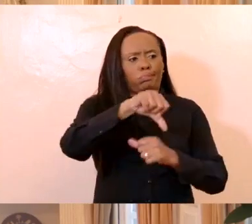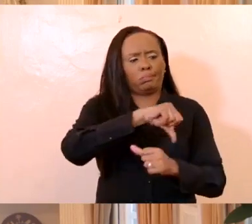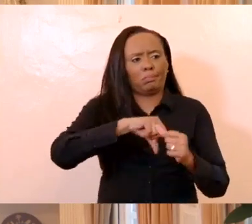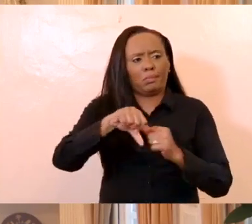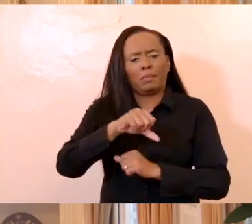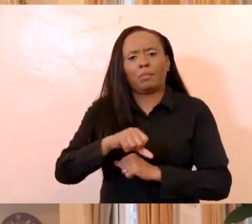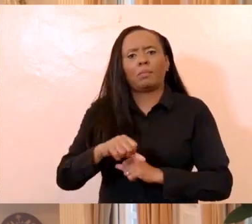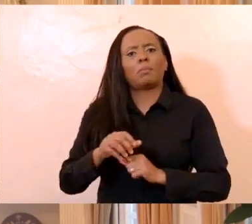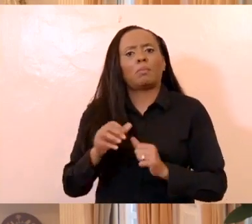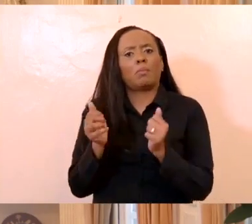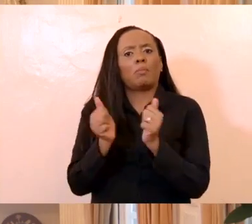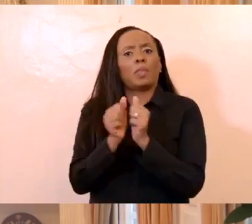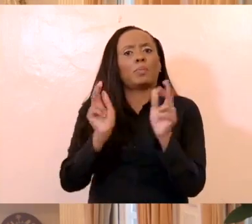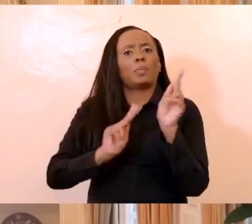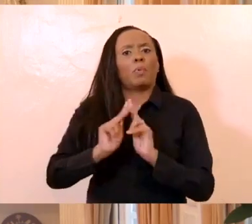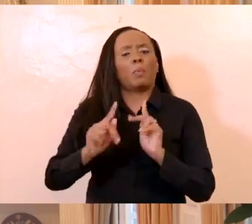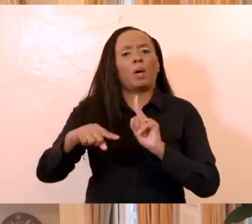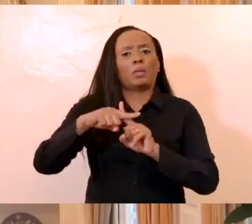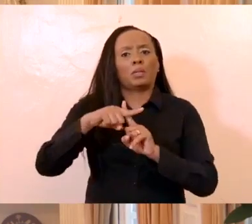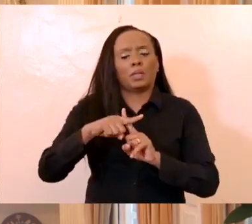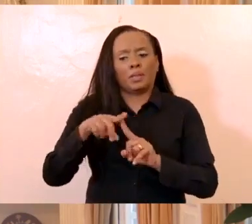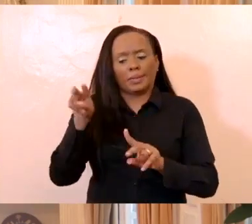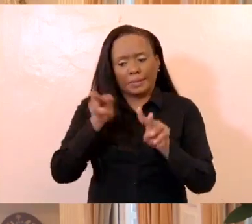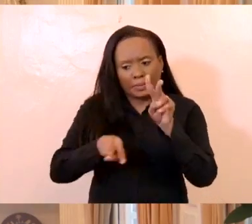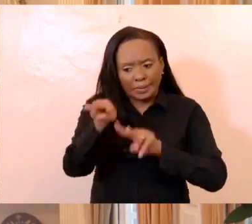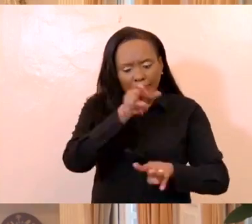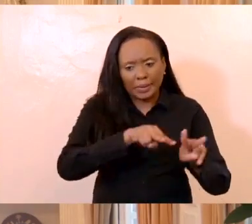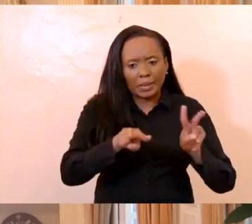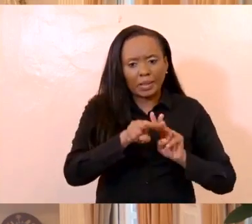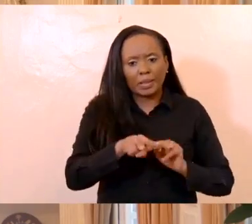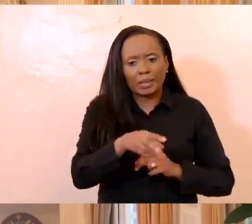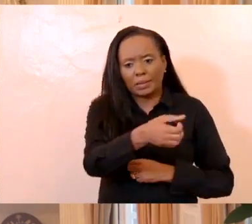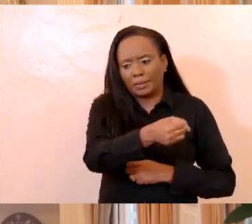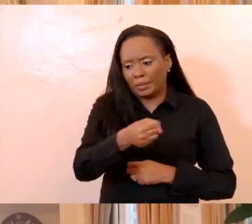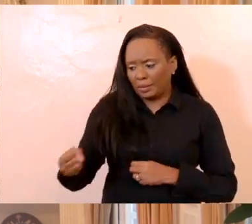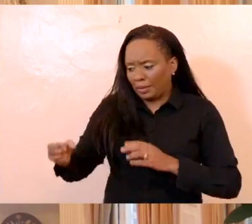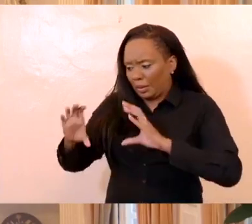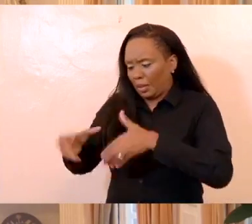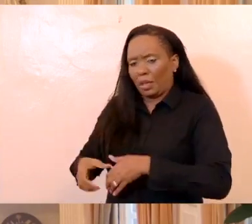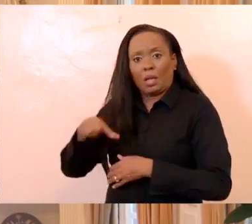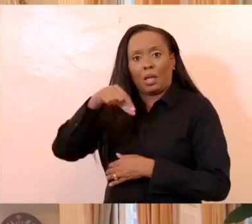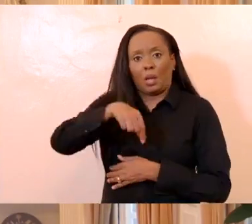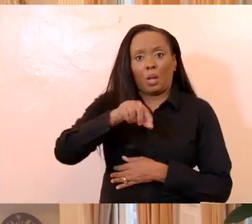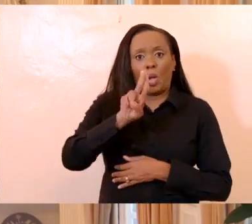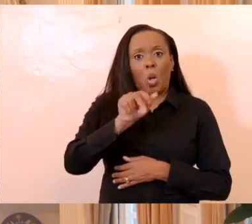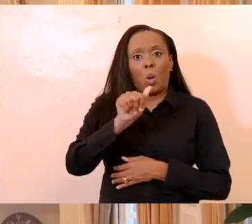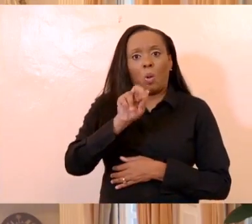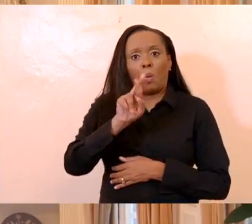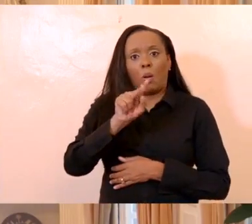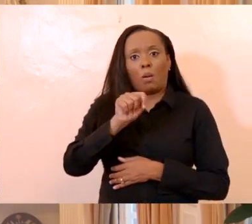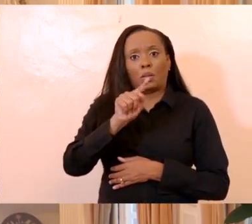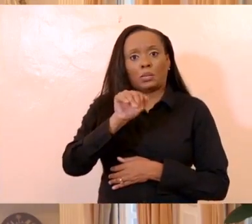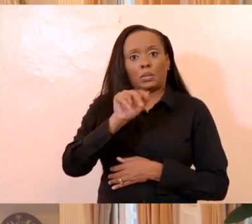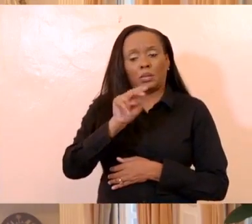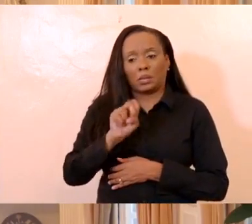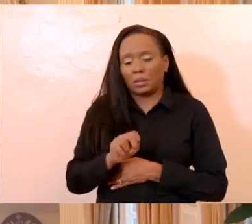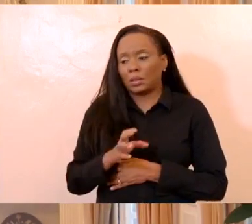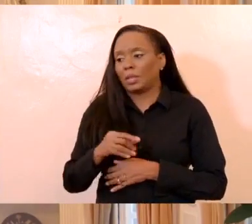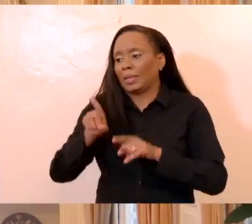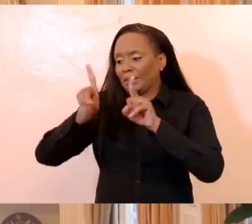them, place them in quarantine, and to test all primary contacts. And this will continue, but with